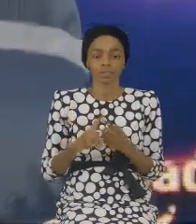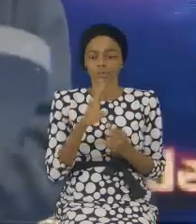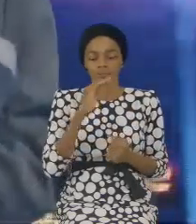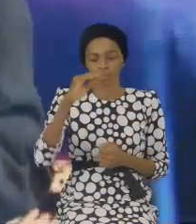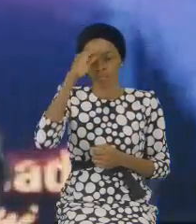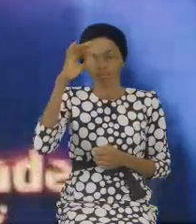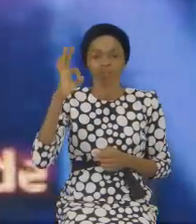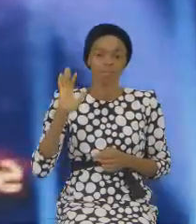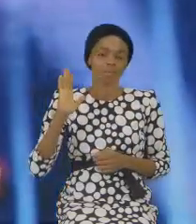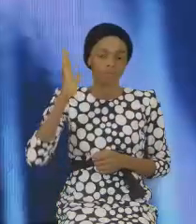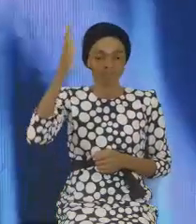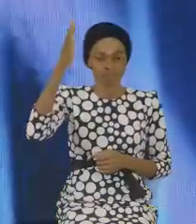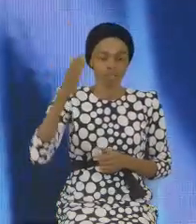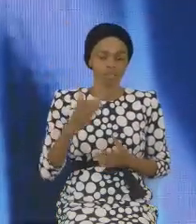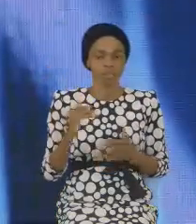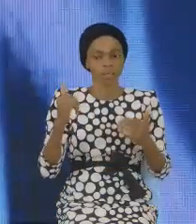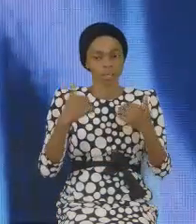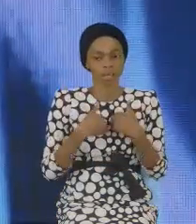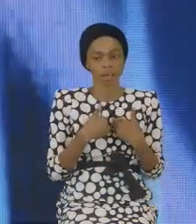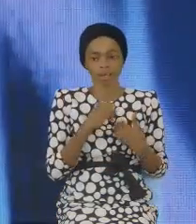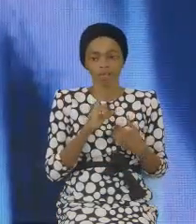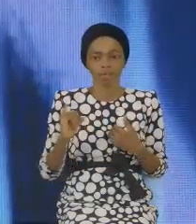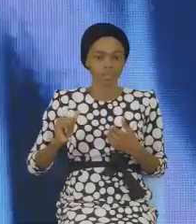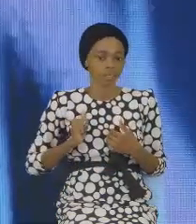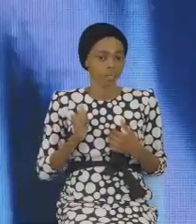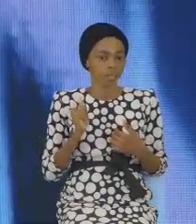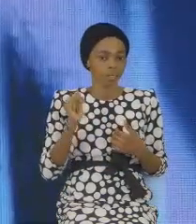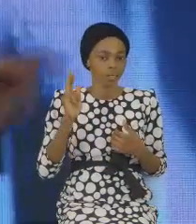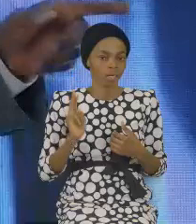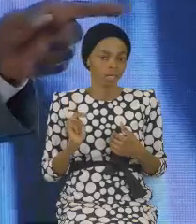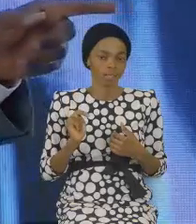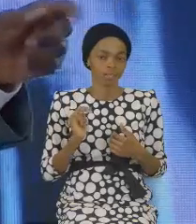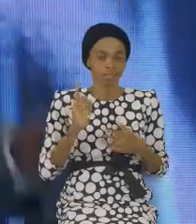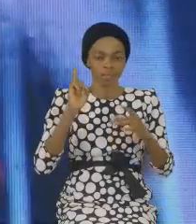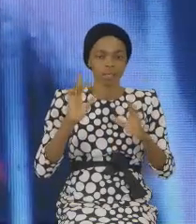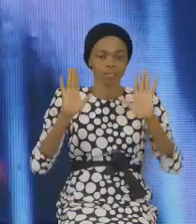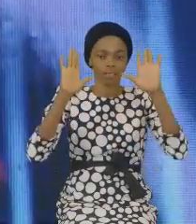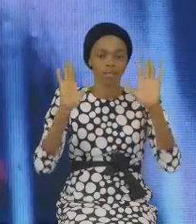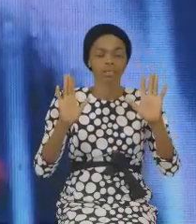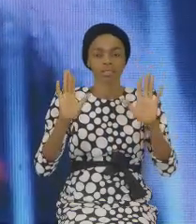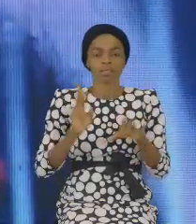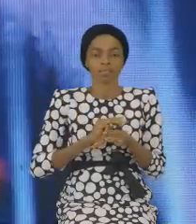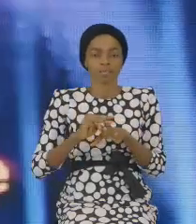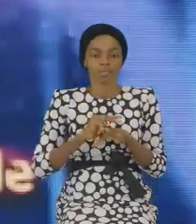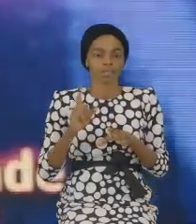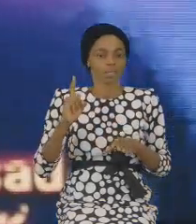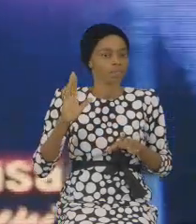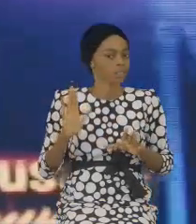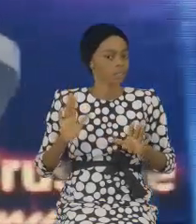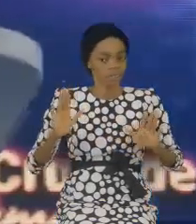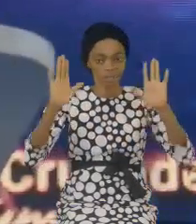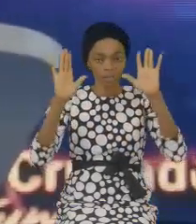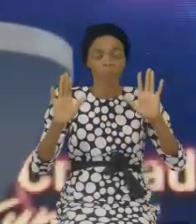of destiny, having an excellent ministry, an excellent life, and then